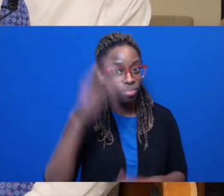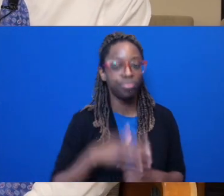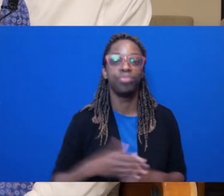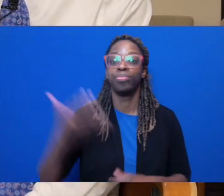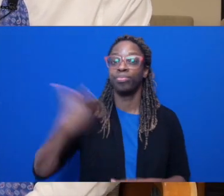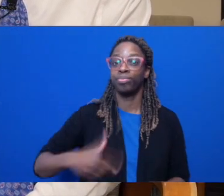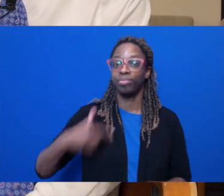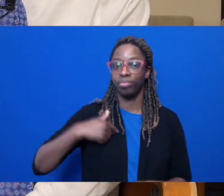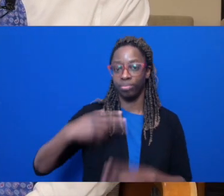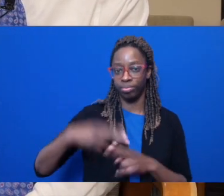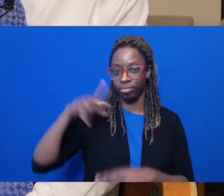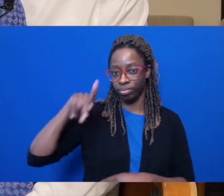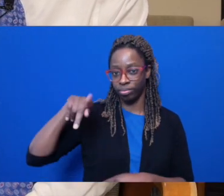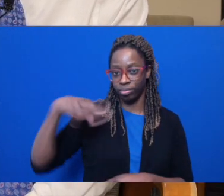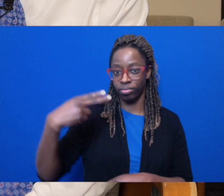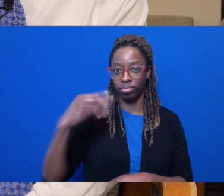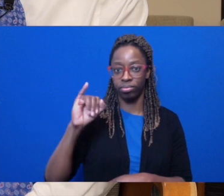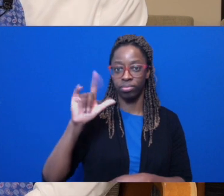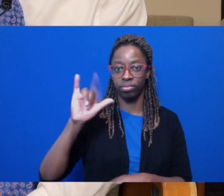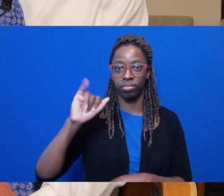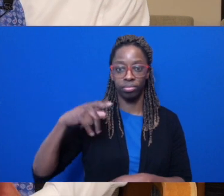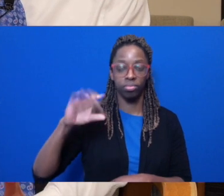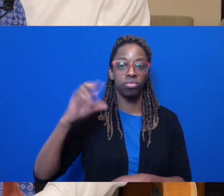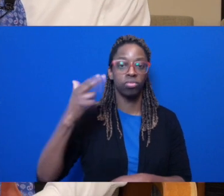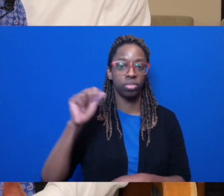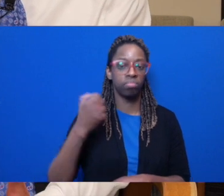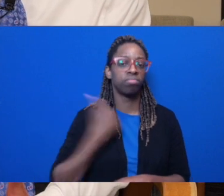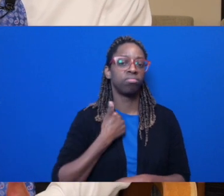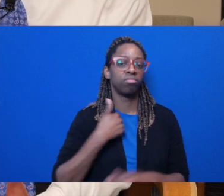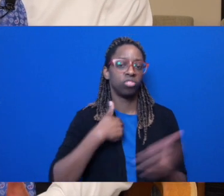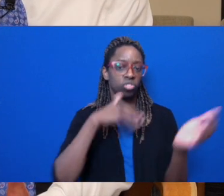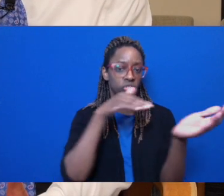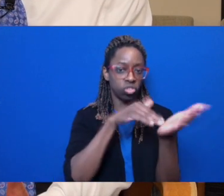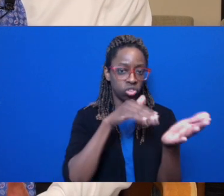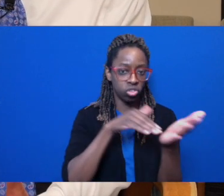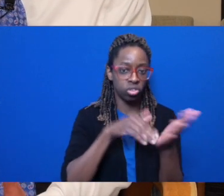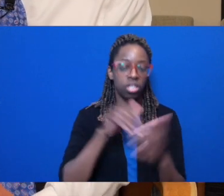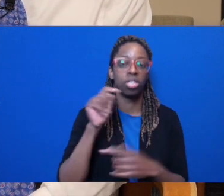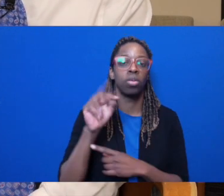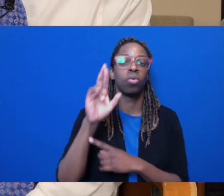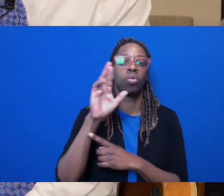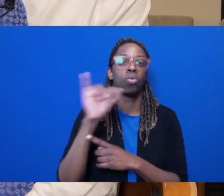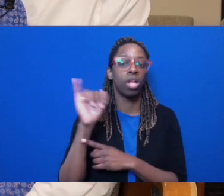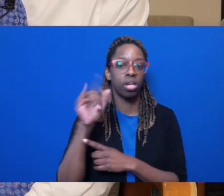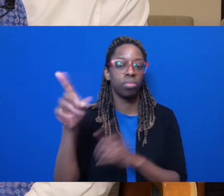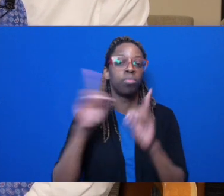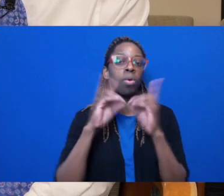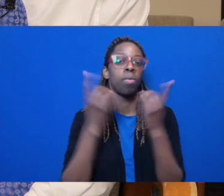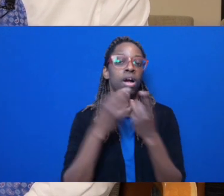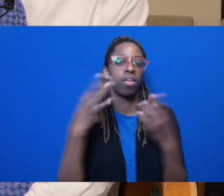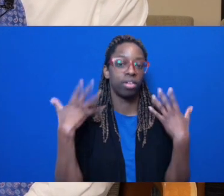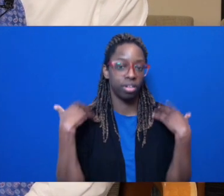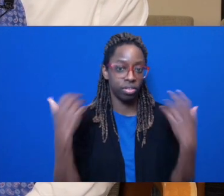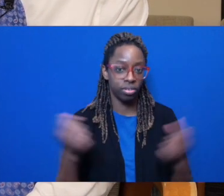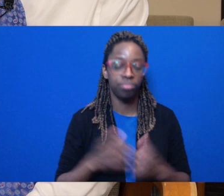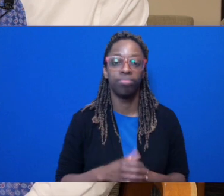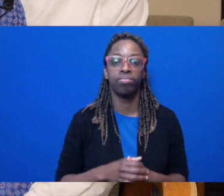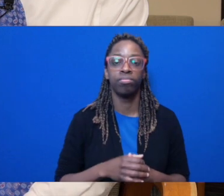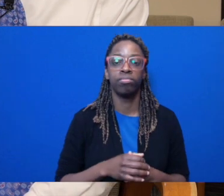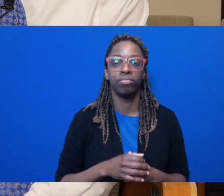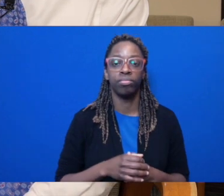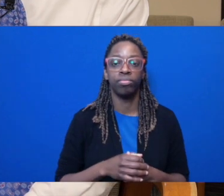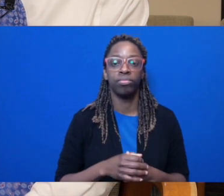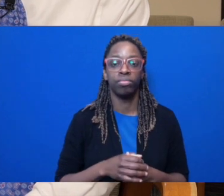vaccine implementation here in the state of Rhode Island. As many of you know, we finally have COVID-19 vaccines here in the